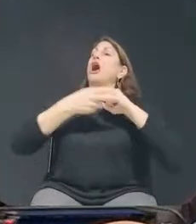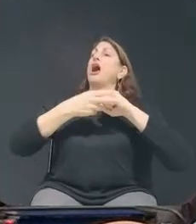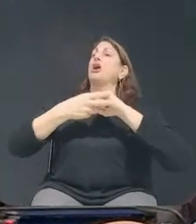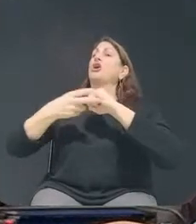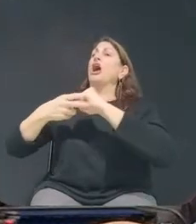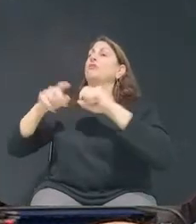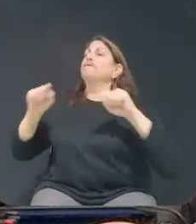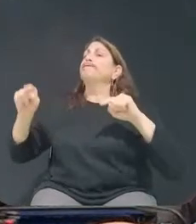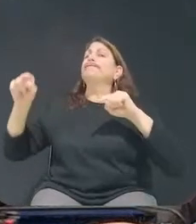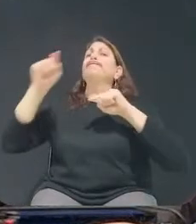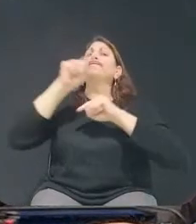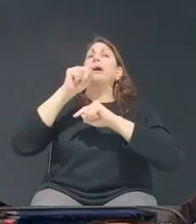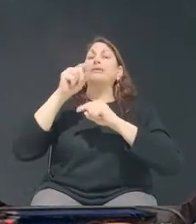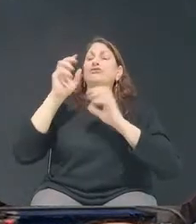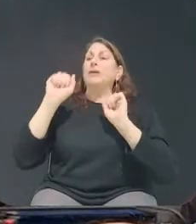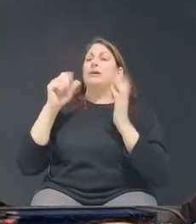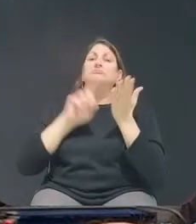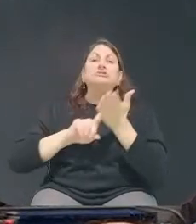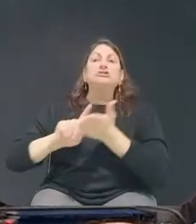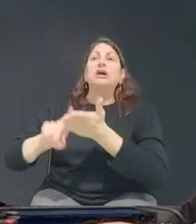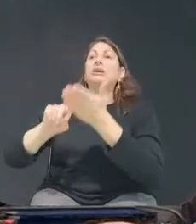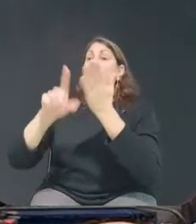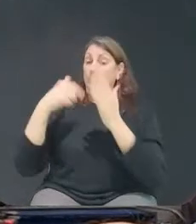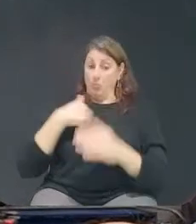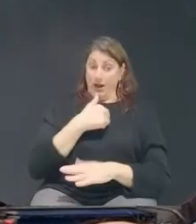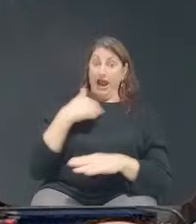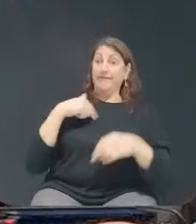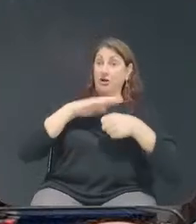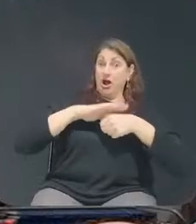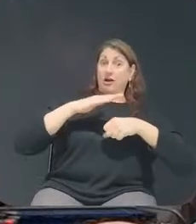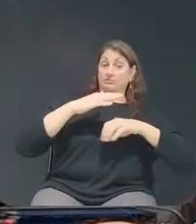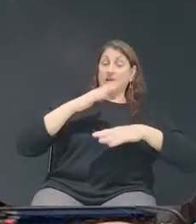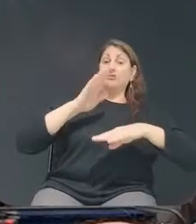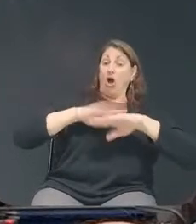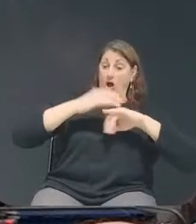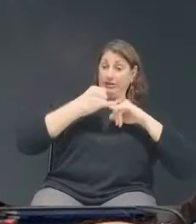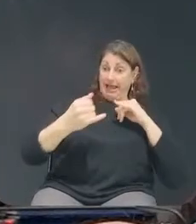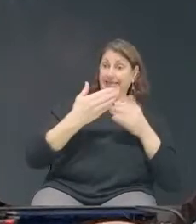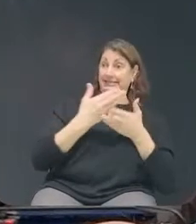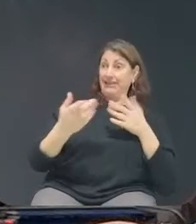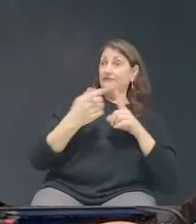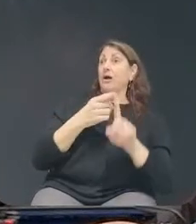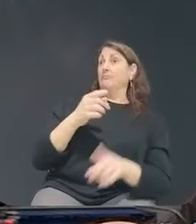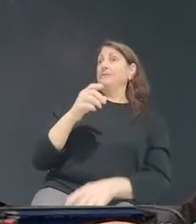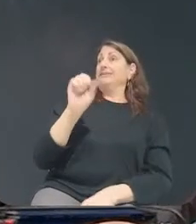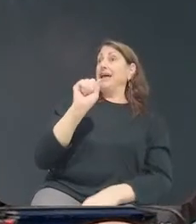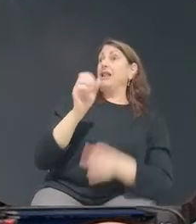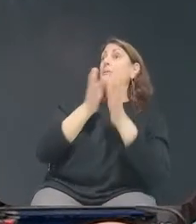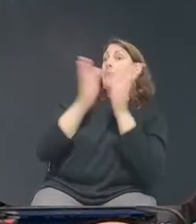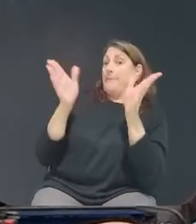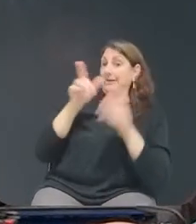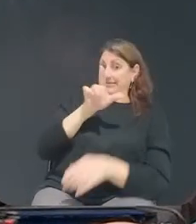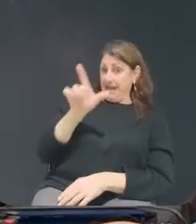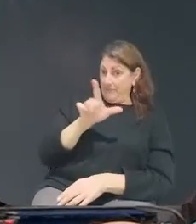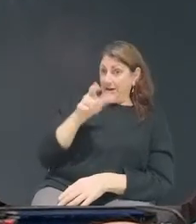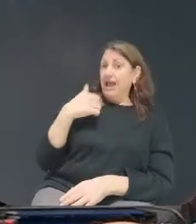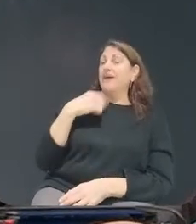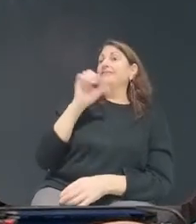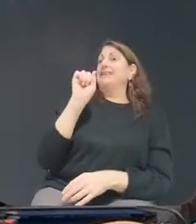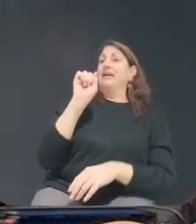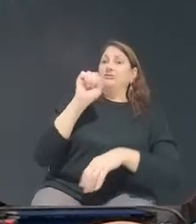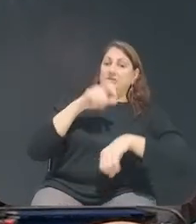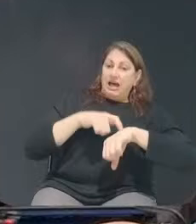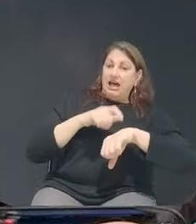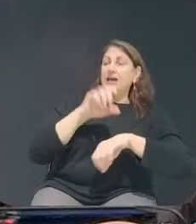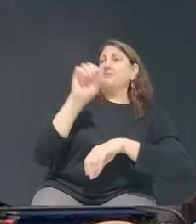germane, besides the online stuff at Seattle Public Library of the Times and PI, things like the Town